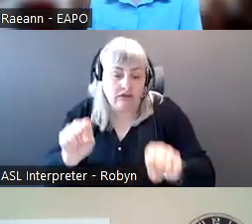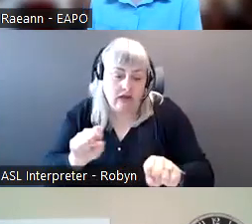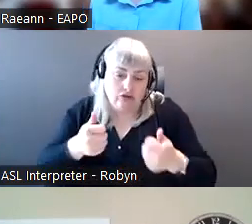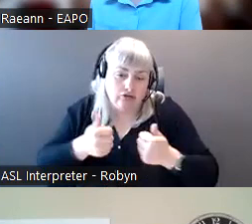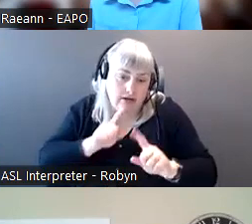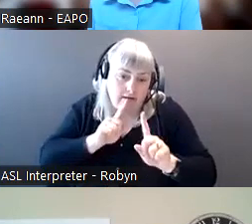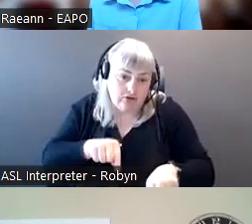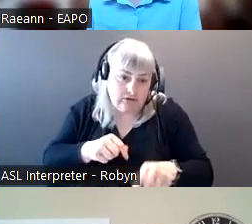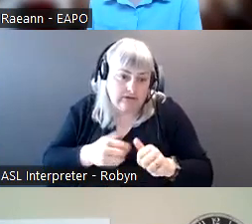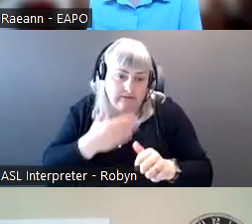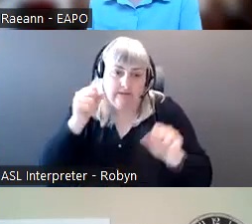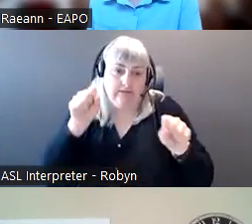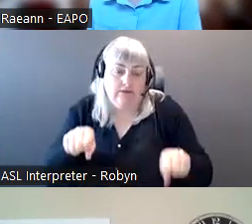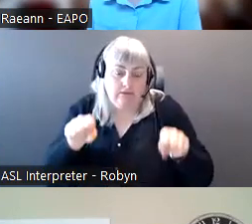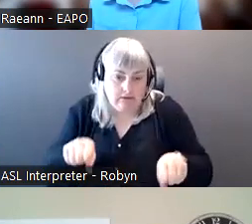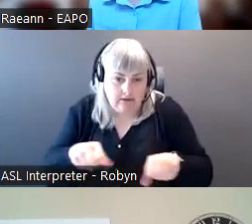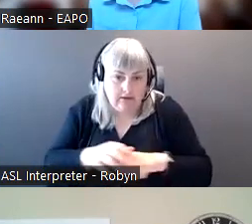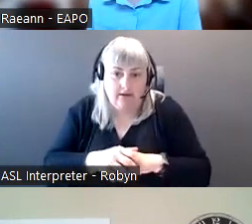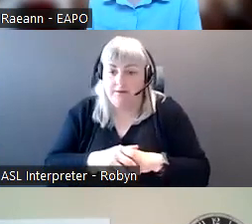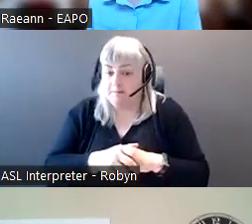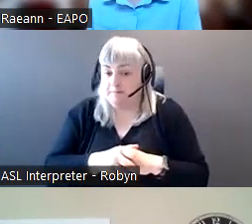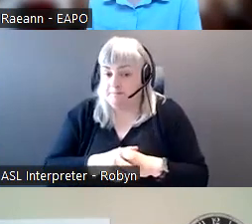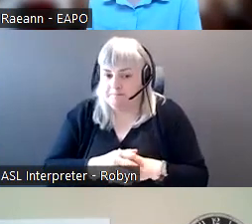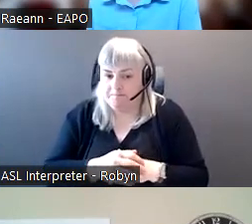those in the time that we have.